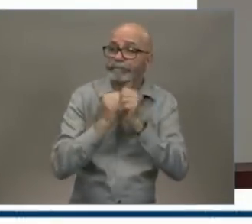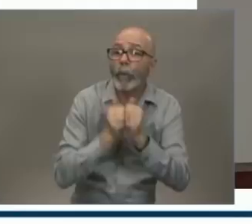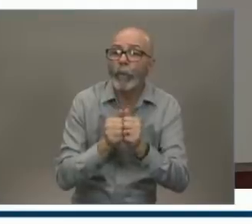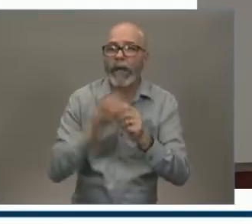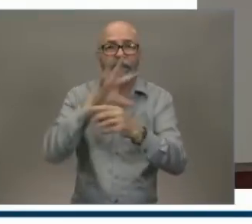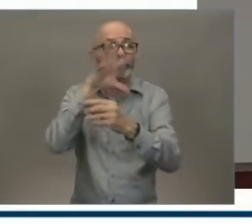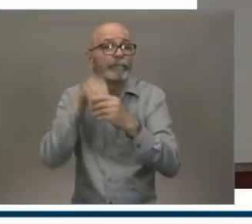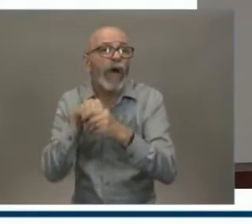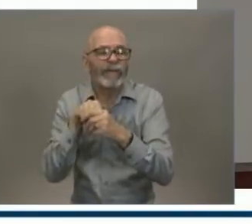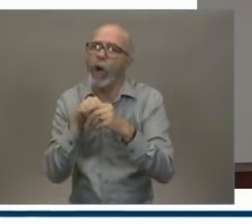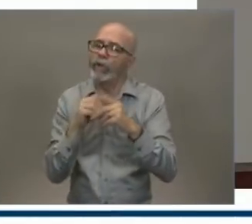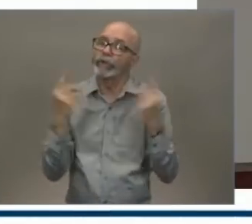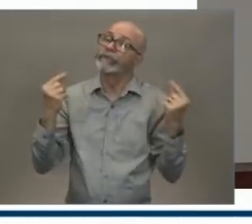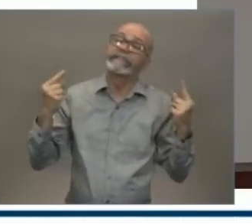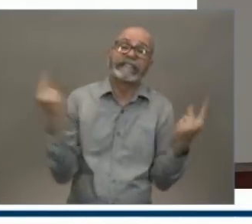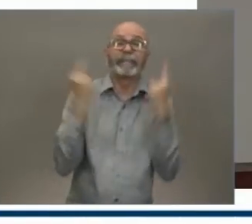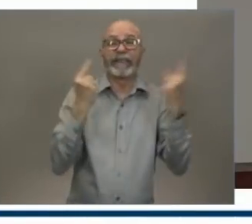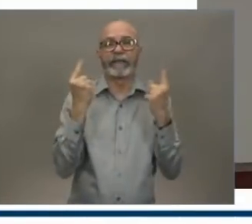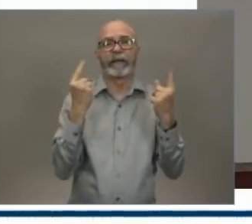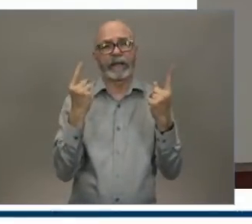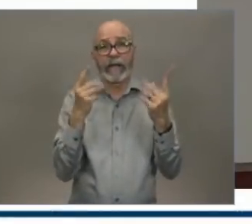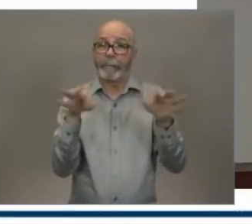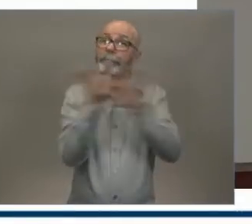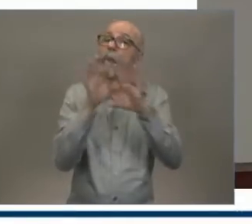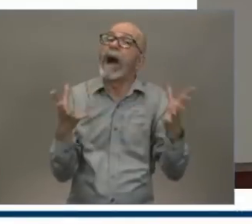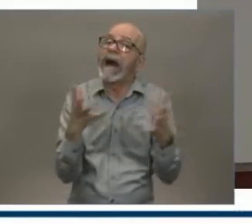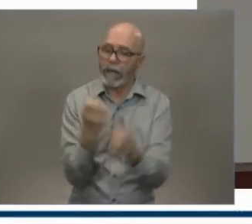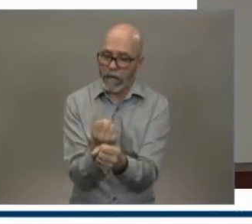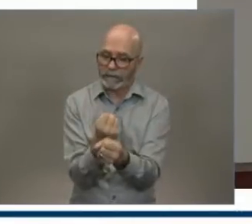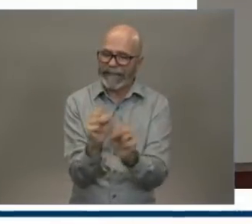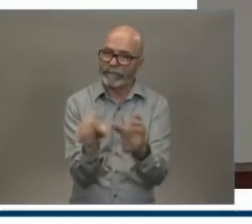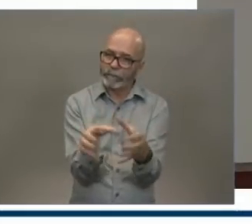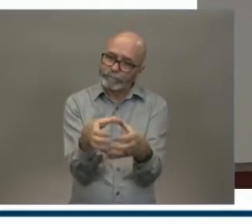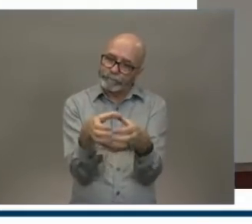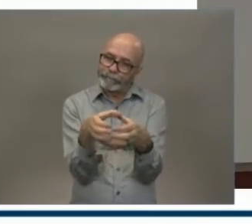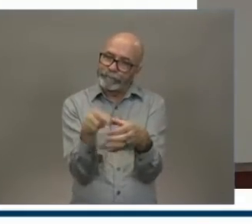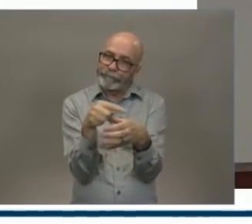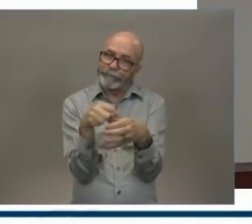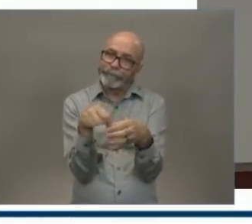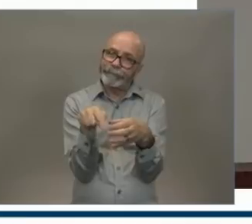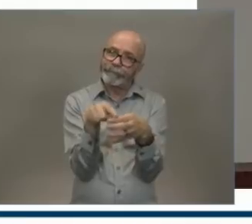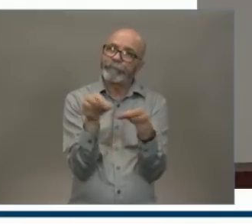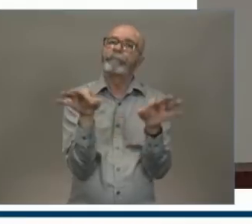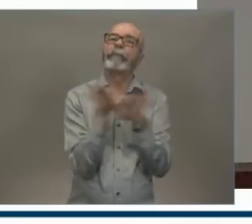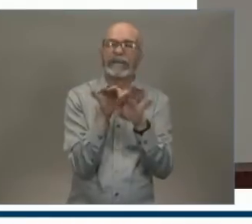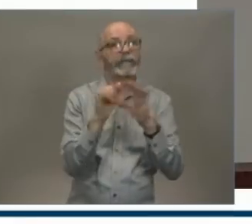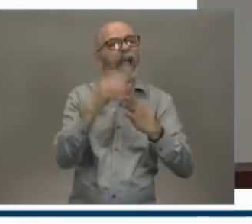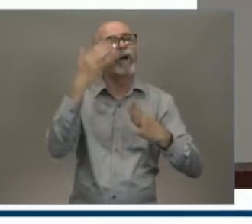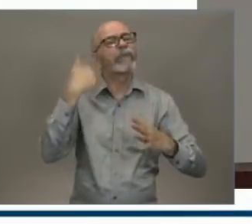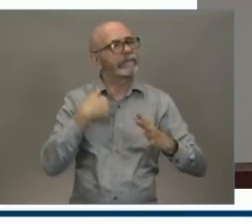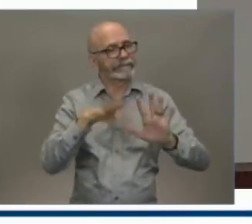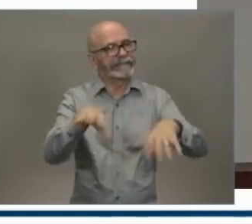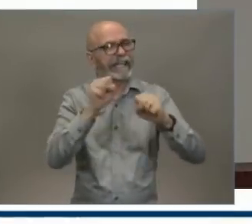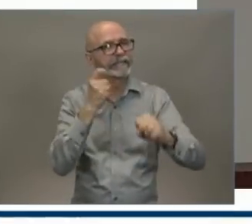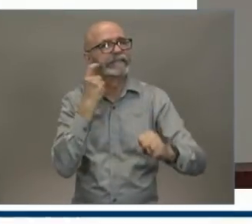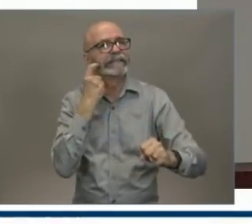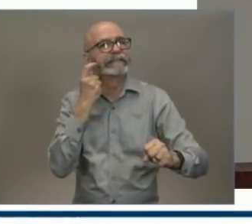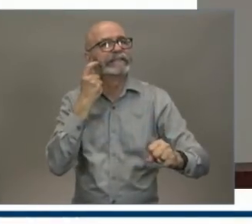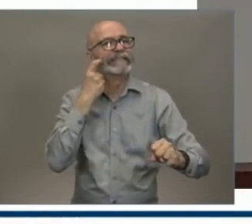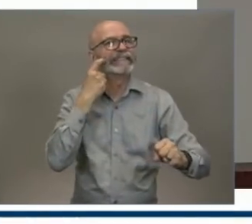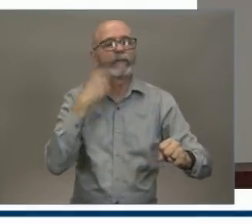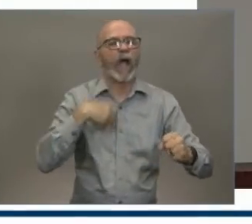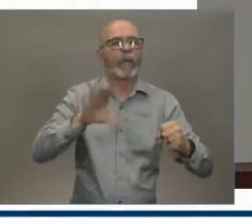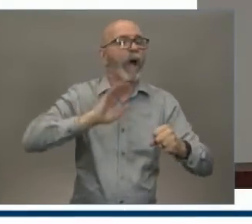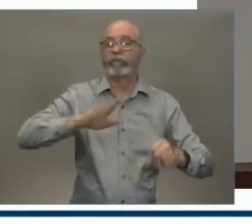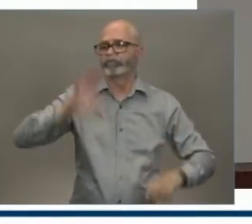those priorities, and it's why we must continue to, again, with a slow and cautious approach. And we will continue